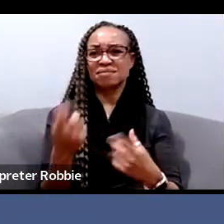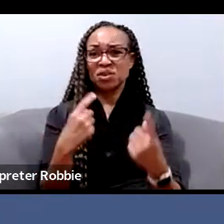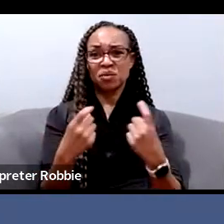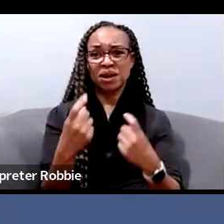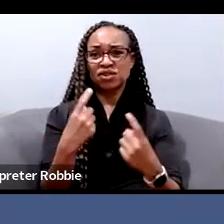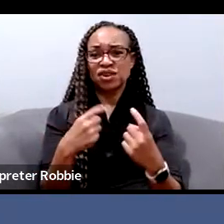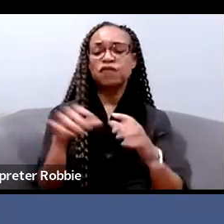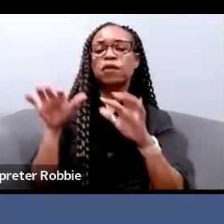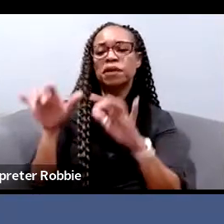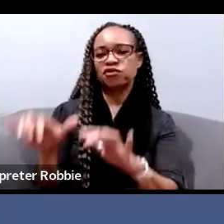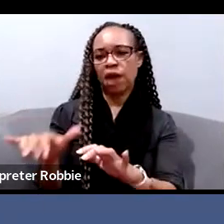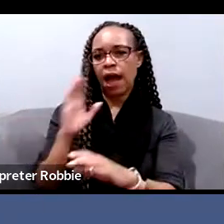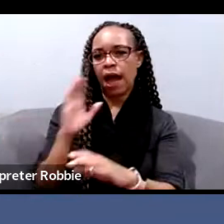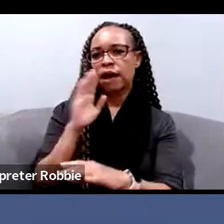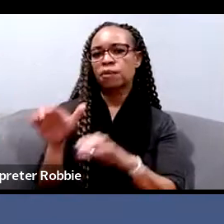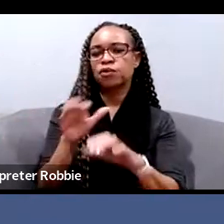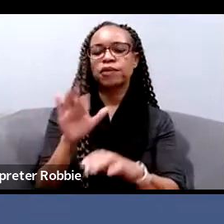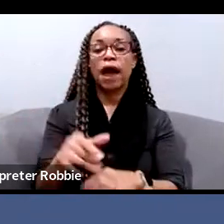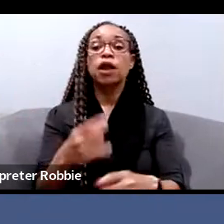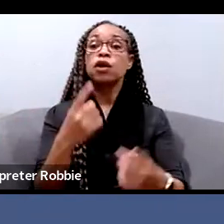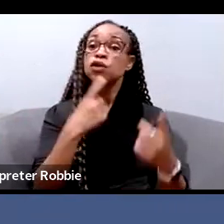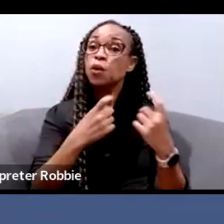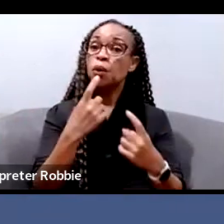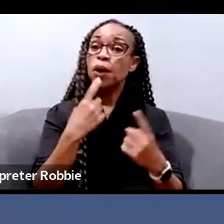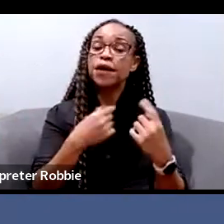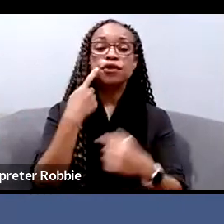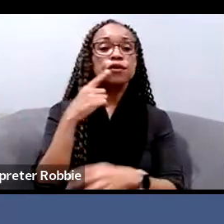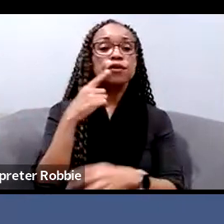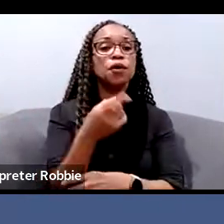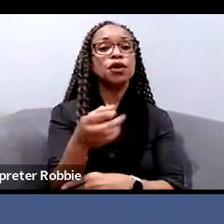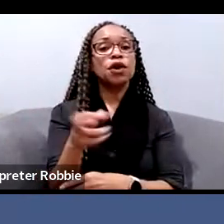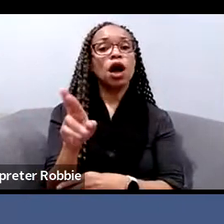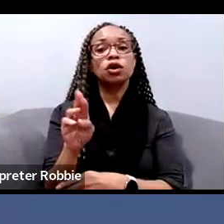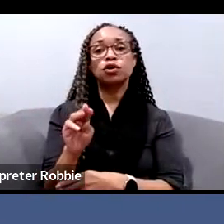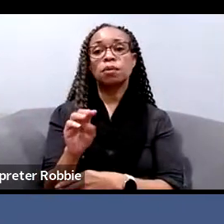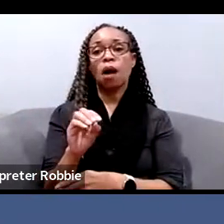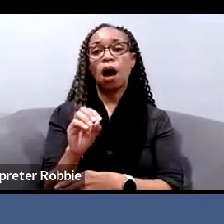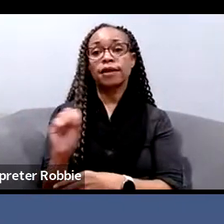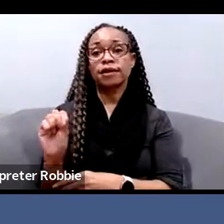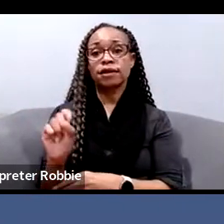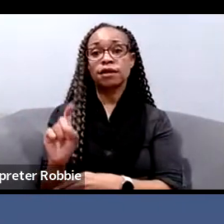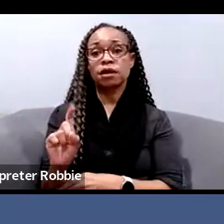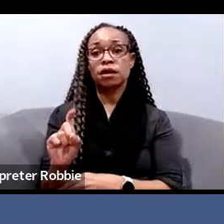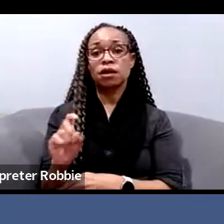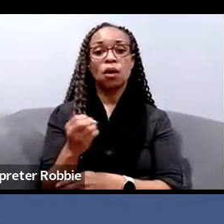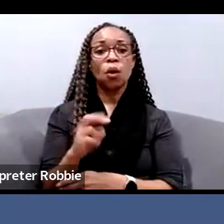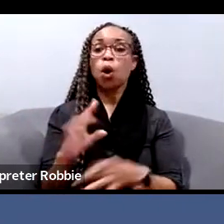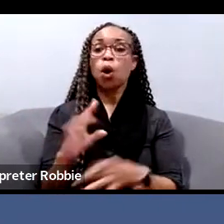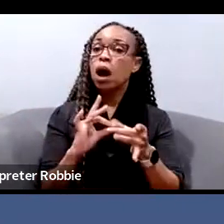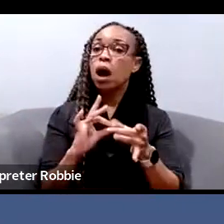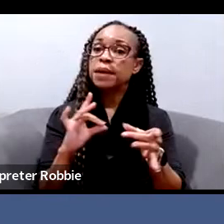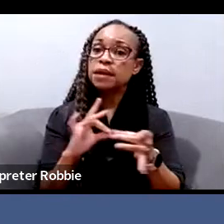the chat. any questions for Dr. Moss or comments?